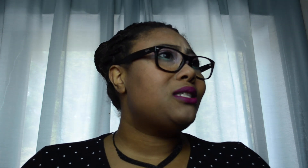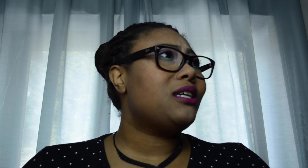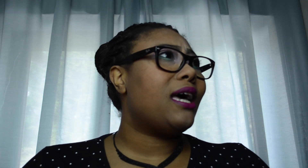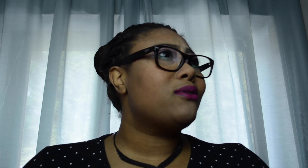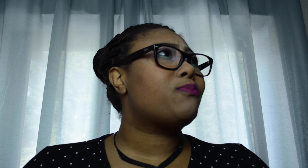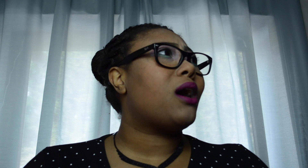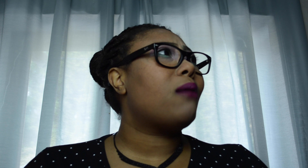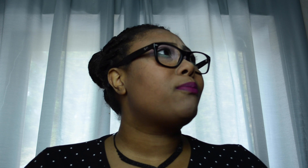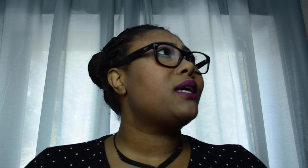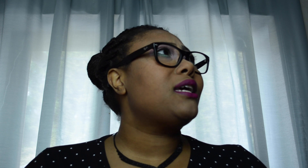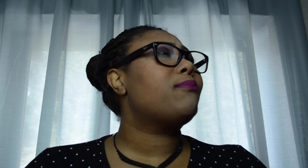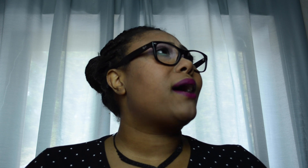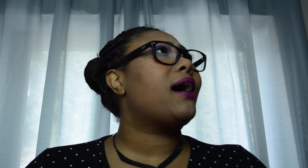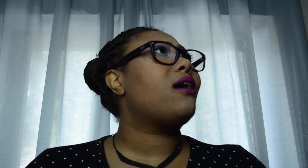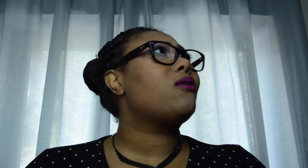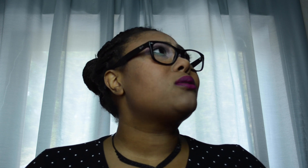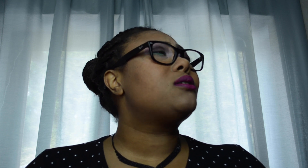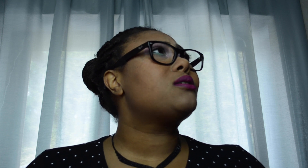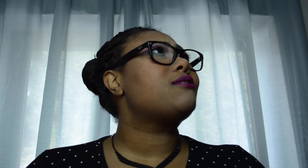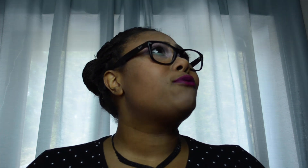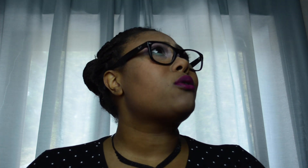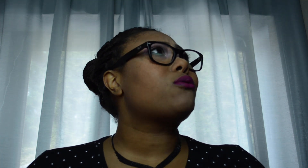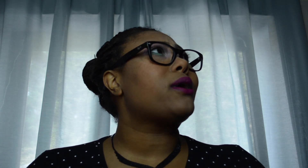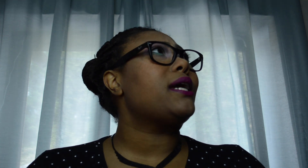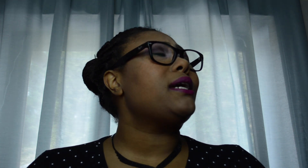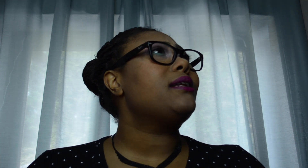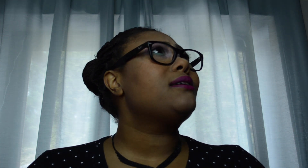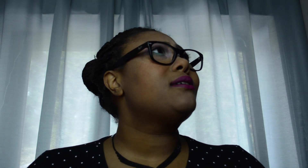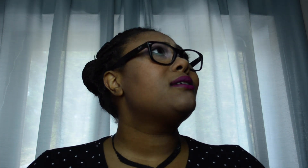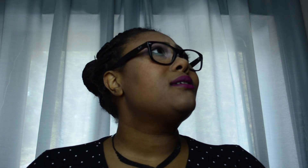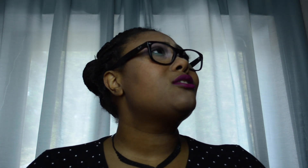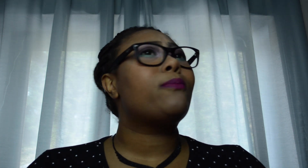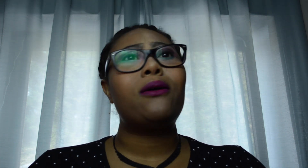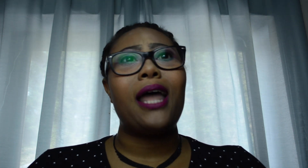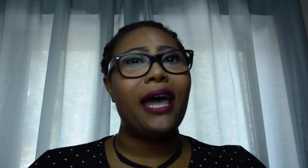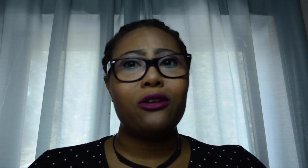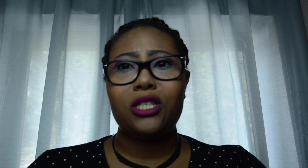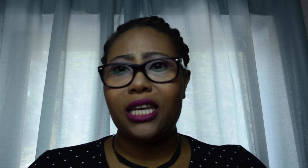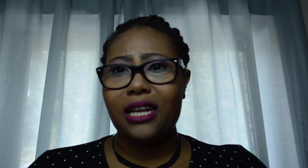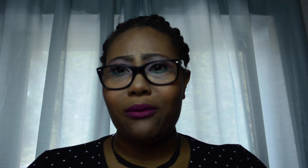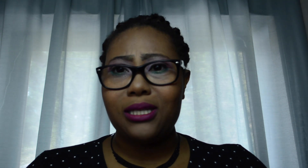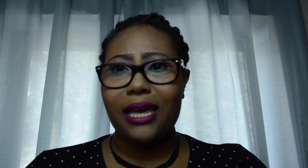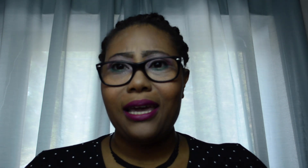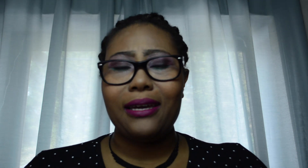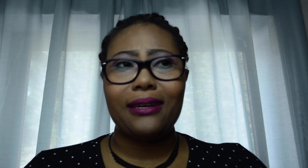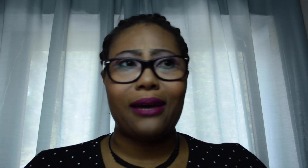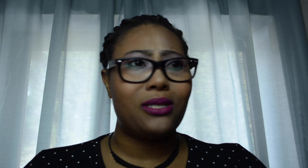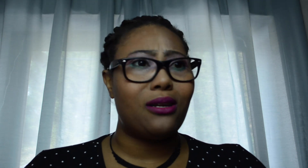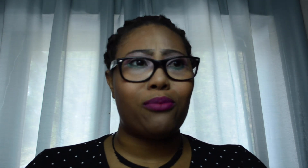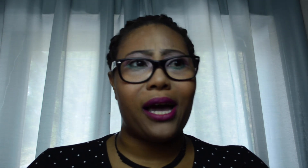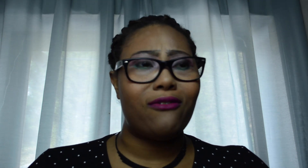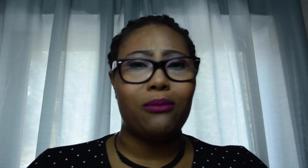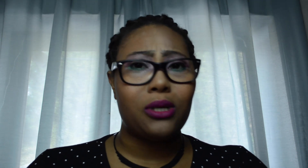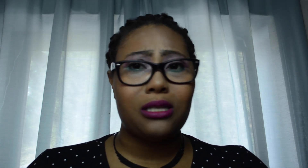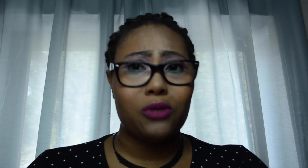up until I was probably about, fourth grade, so about 9 or 10, I would say. I was in